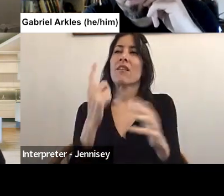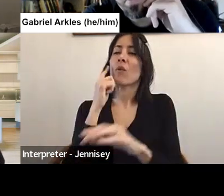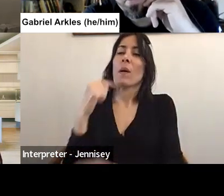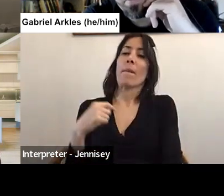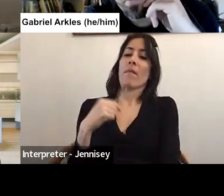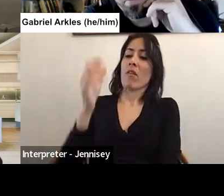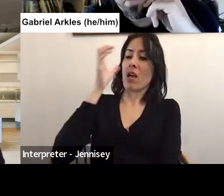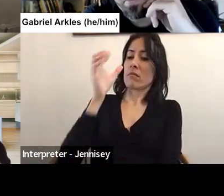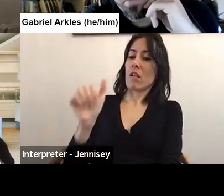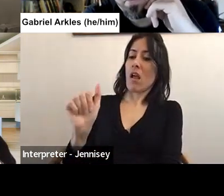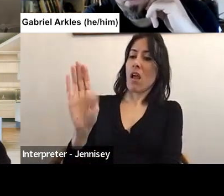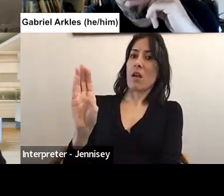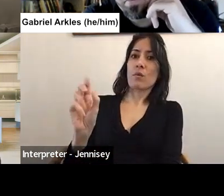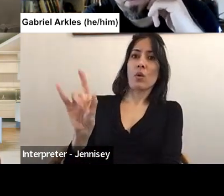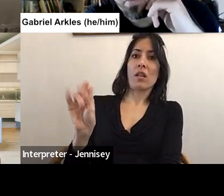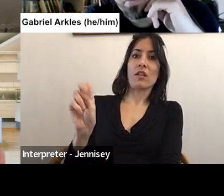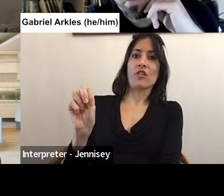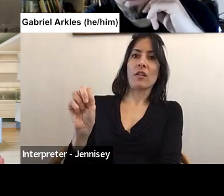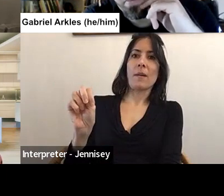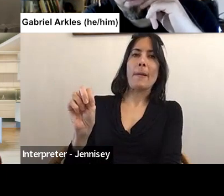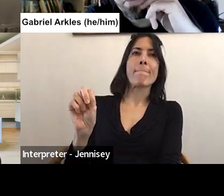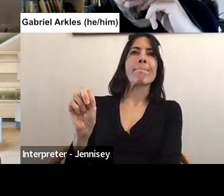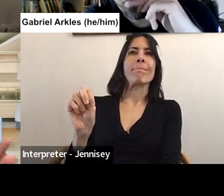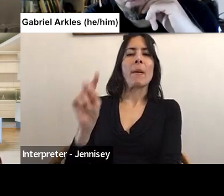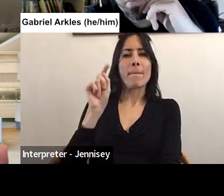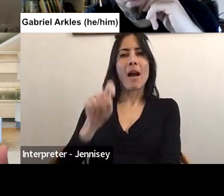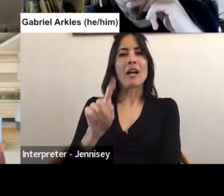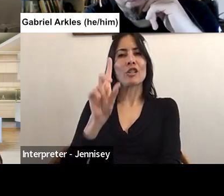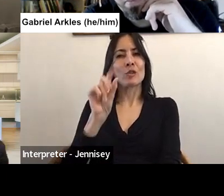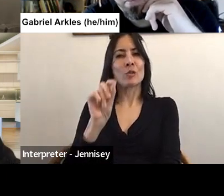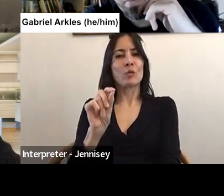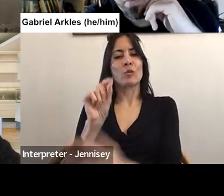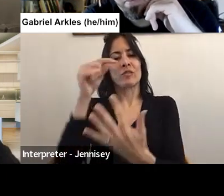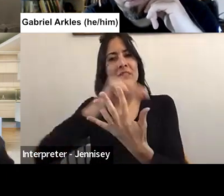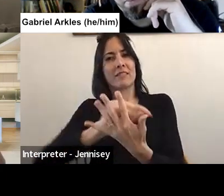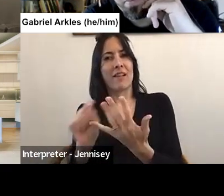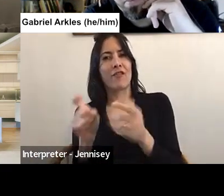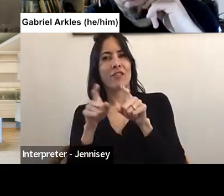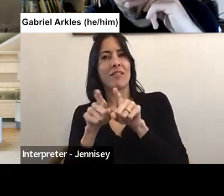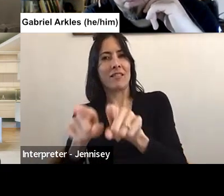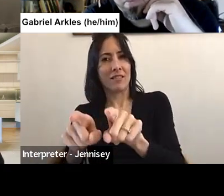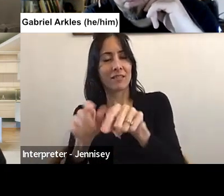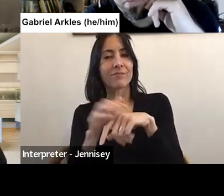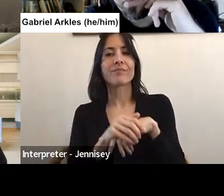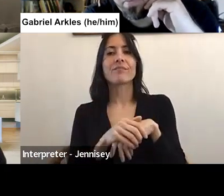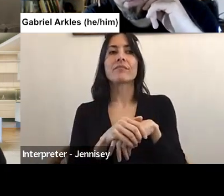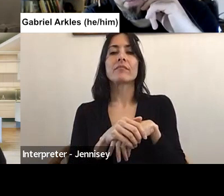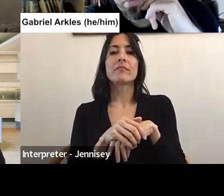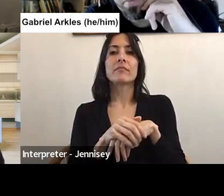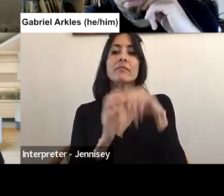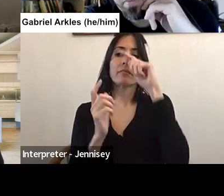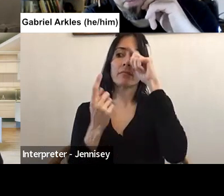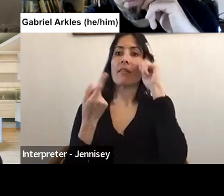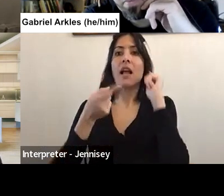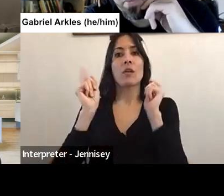like a concurrent sort of planning where while you're on the inside, so we held a forum last week